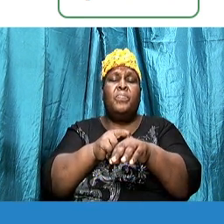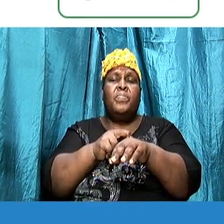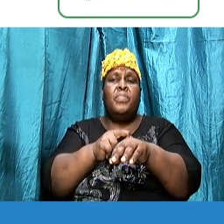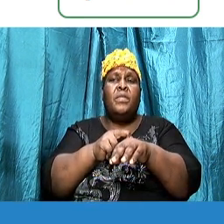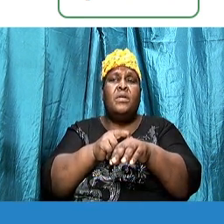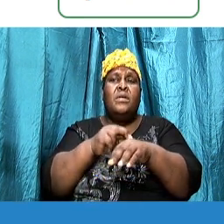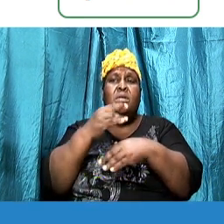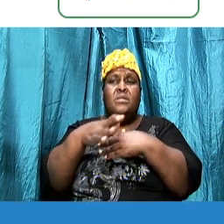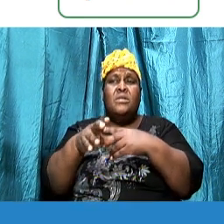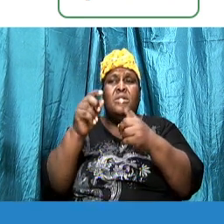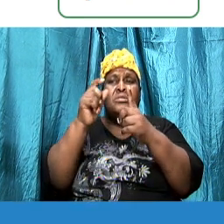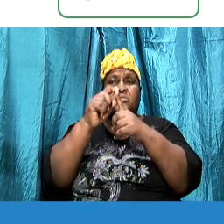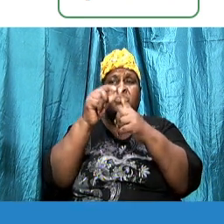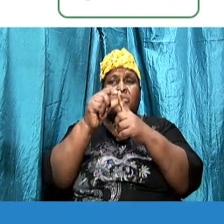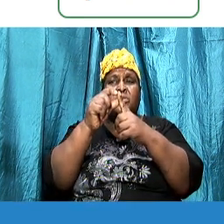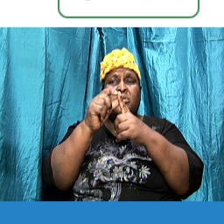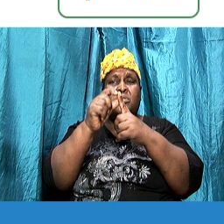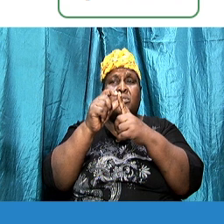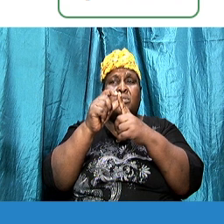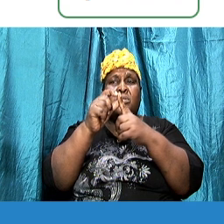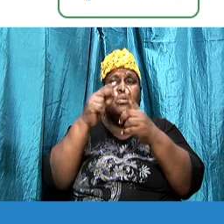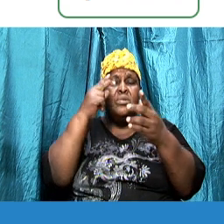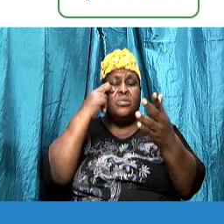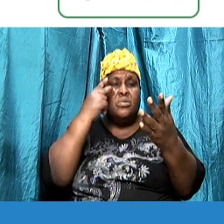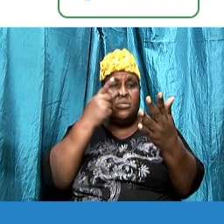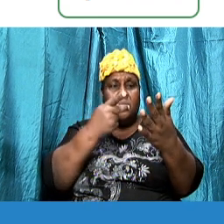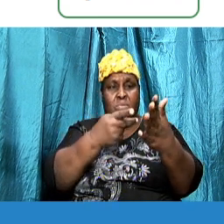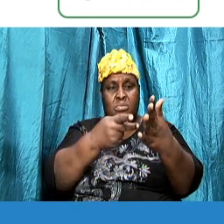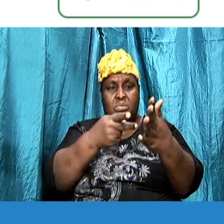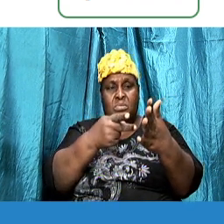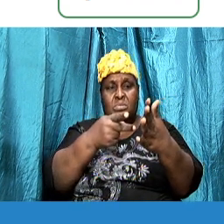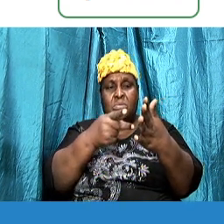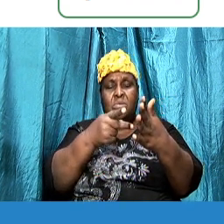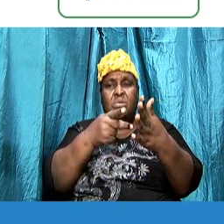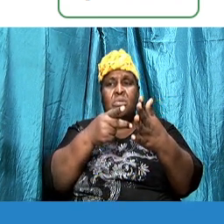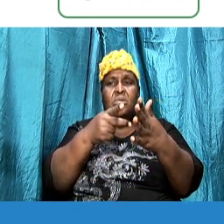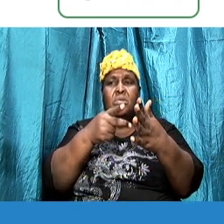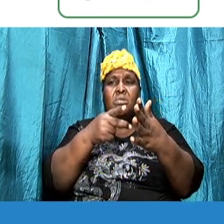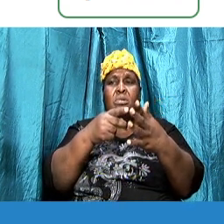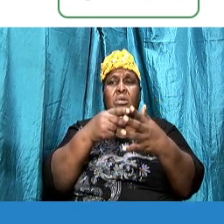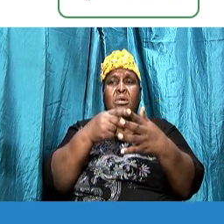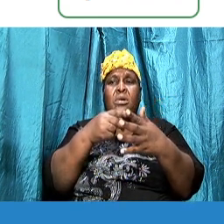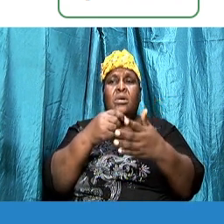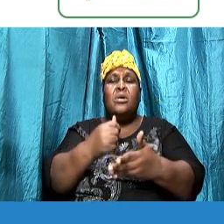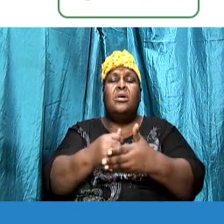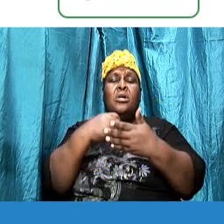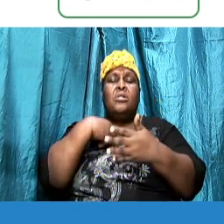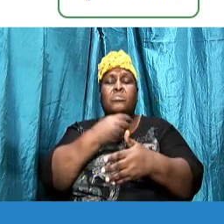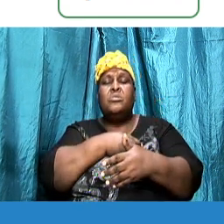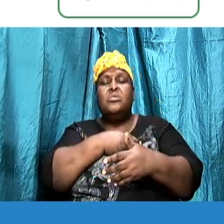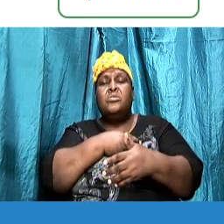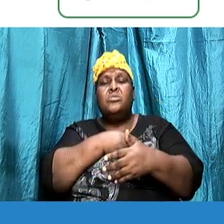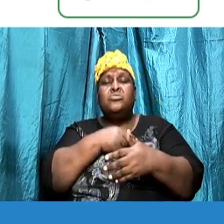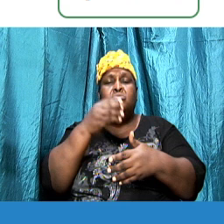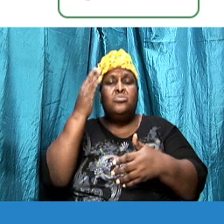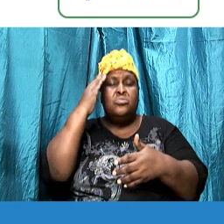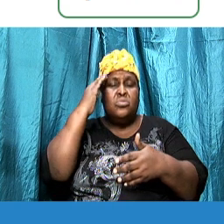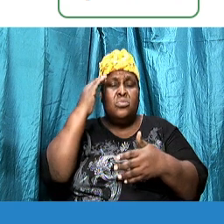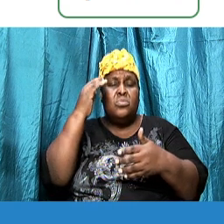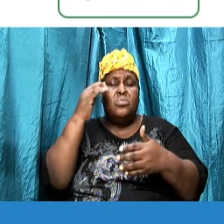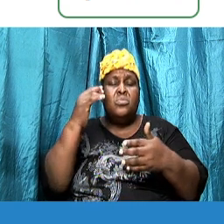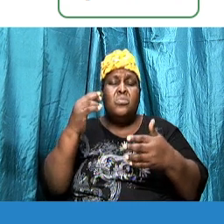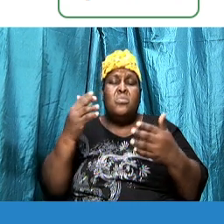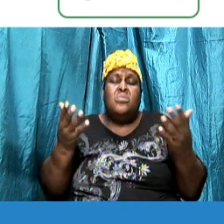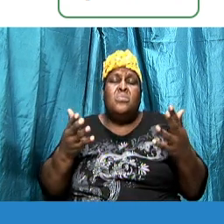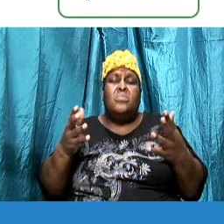the next word we're going to look at to give us a picture of, you know, what the what the city of Corinth